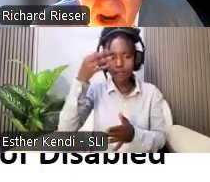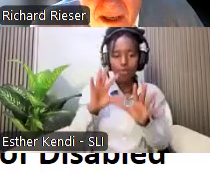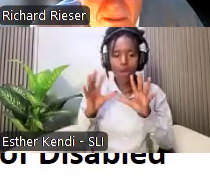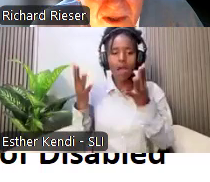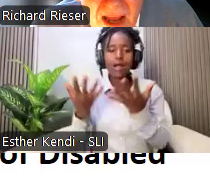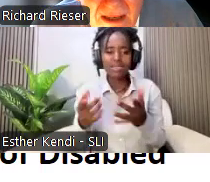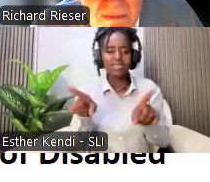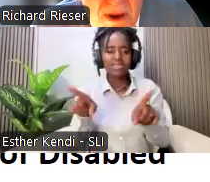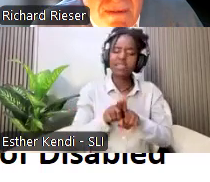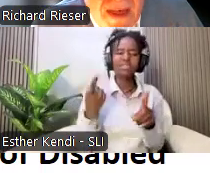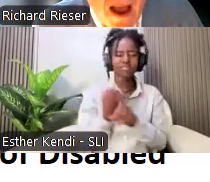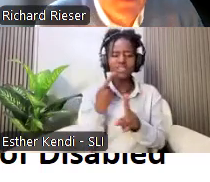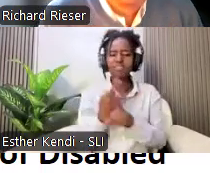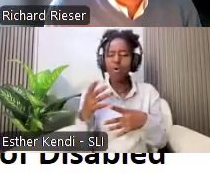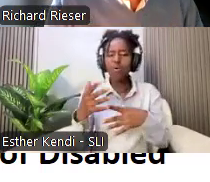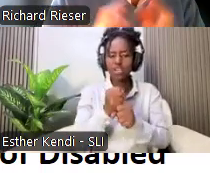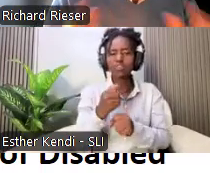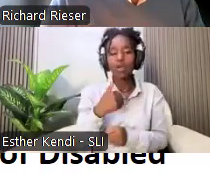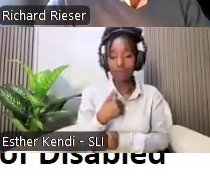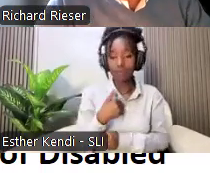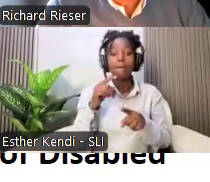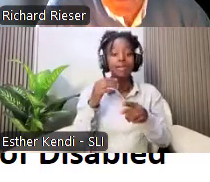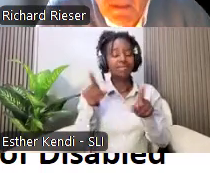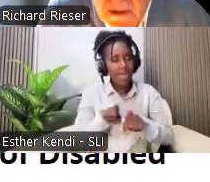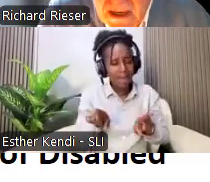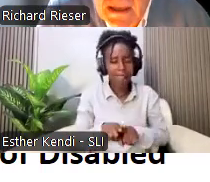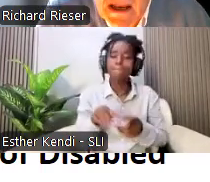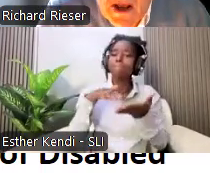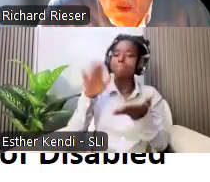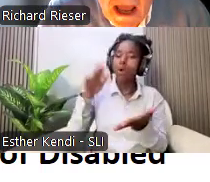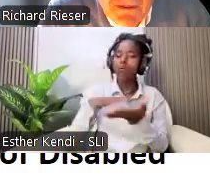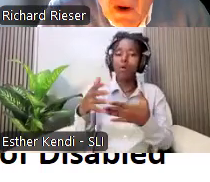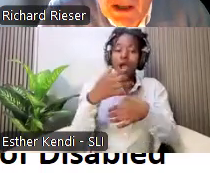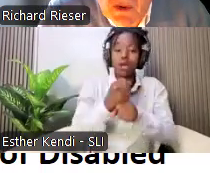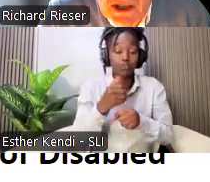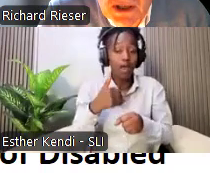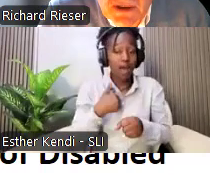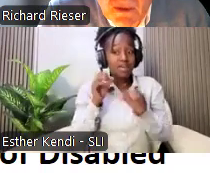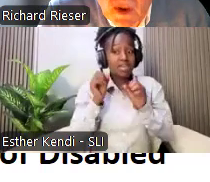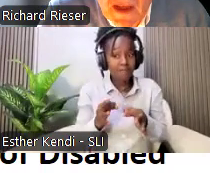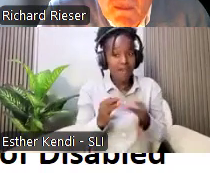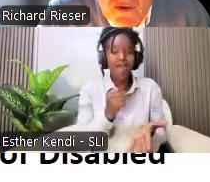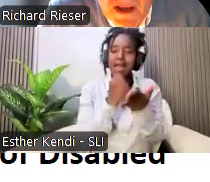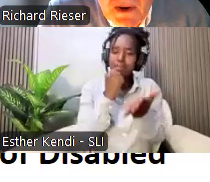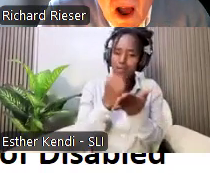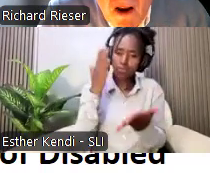to have charitable status, but if they are there for charitable purposes, we have to ask questions of them when they move into our